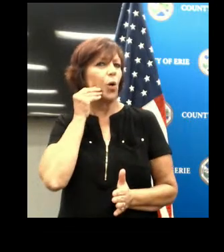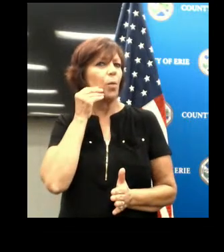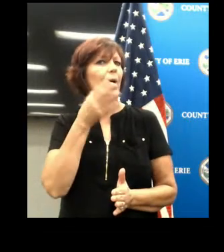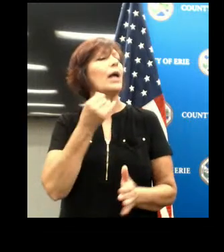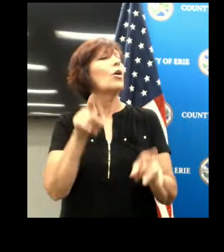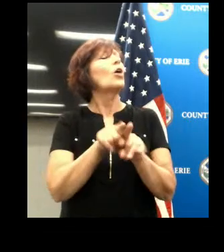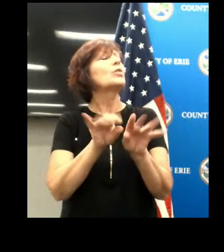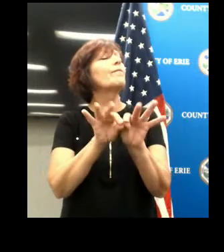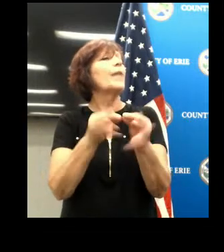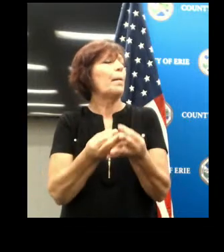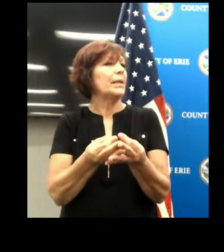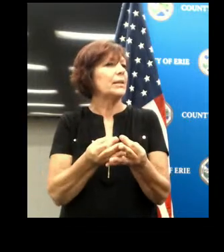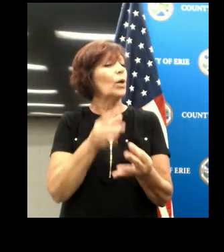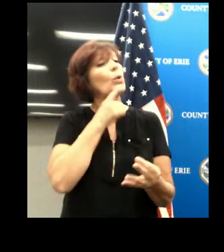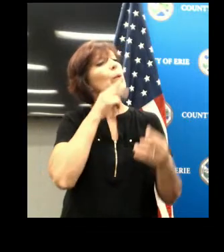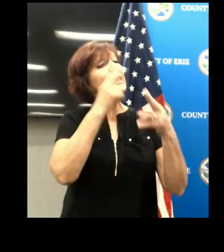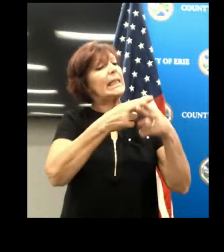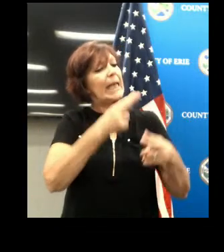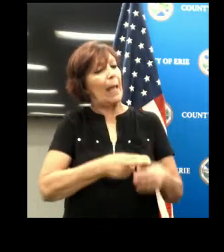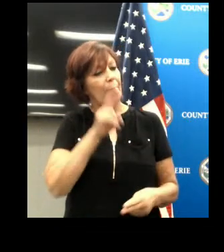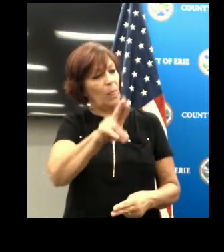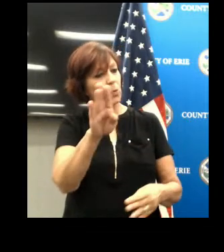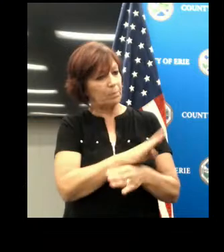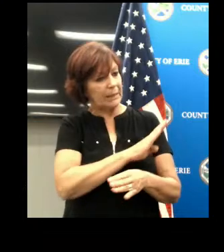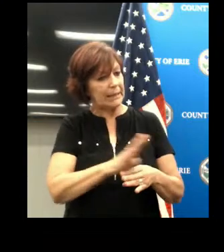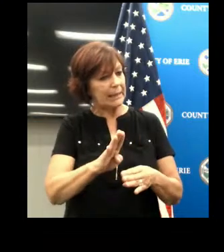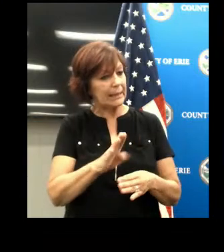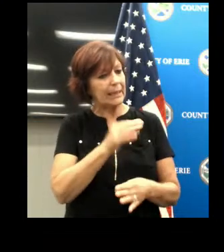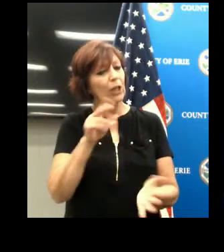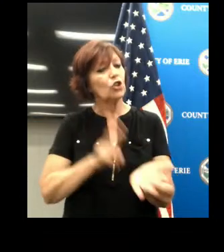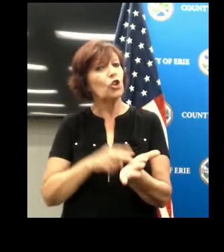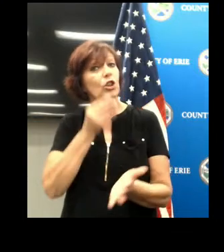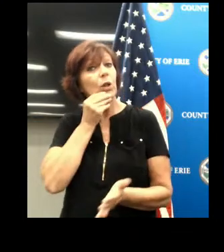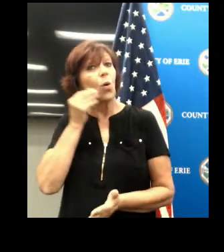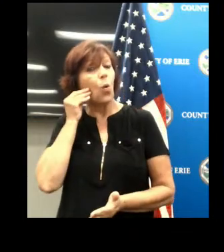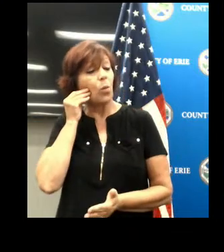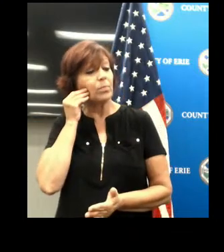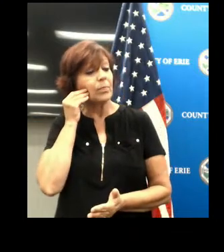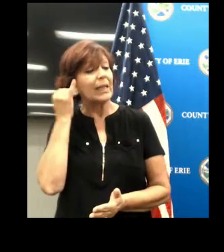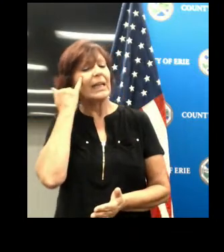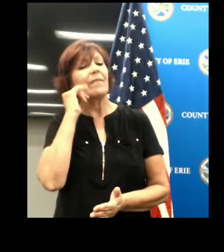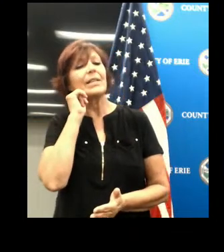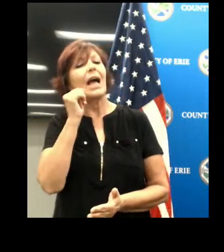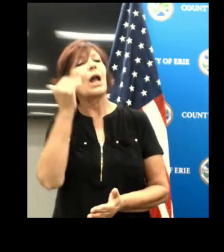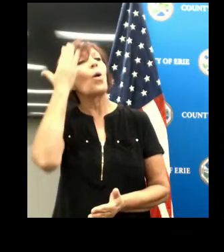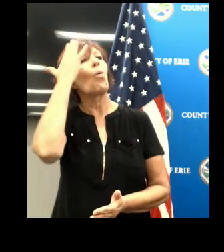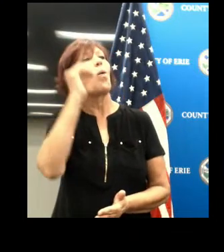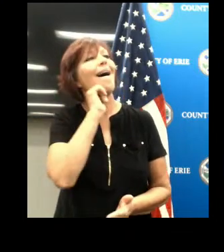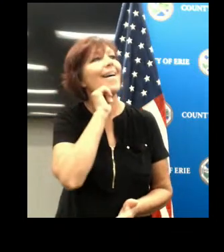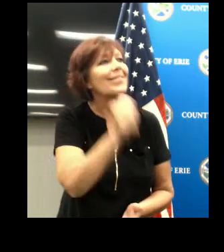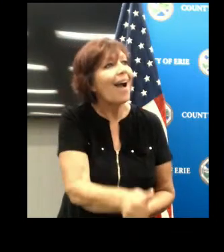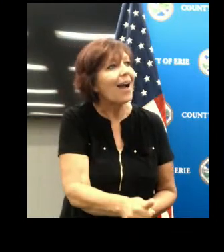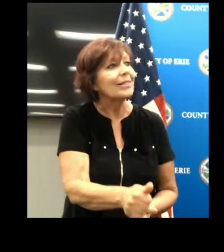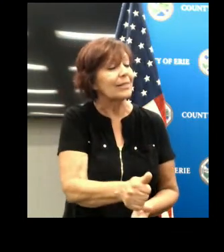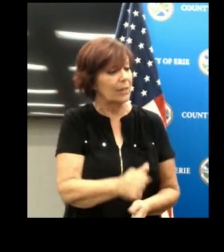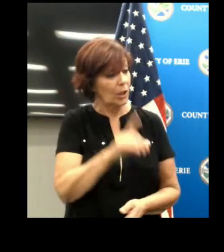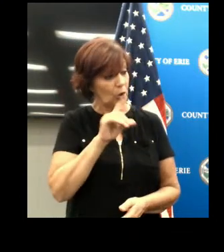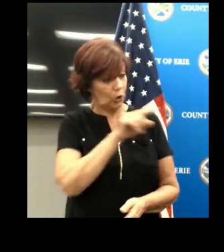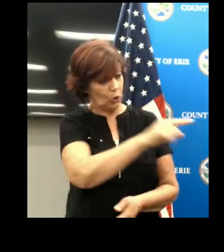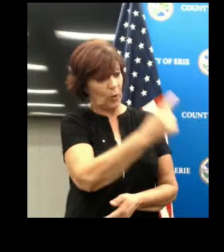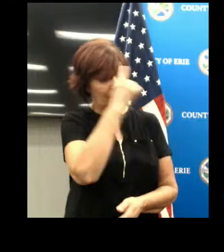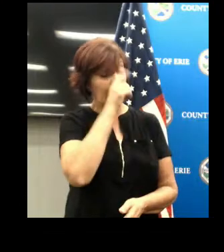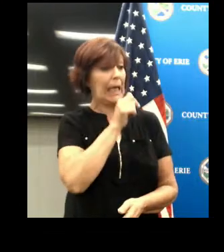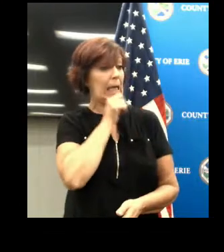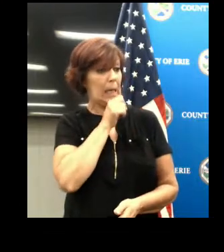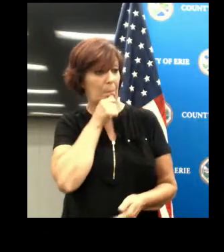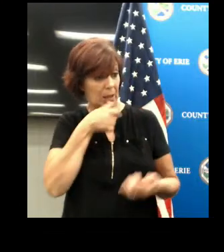families. Will you name those businesses and nursing homes? If not, why not? Do you really think HIPAA still